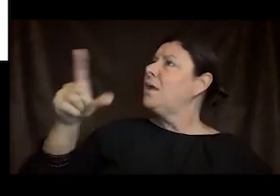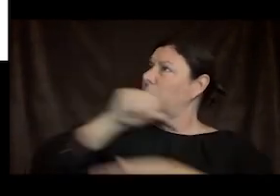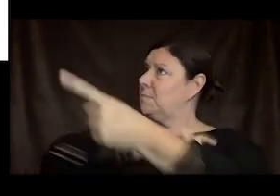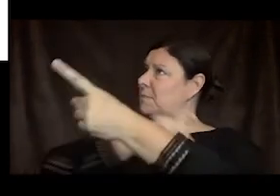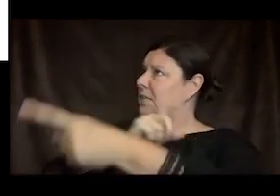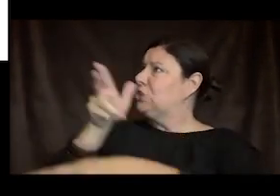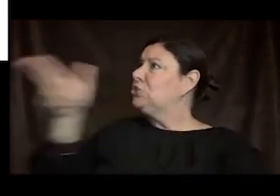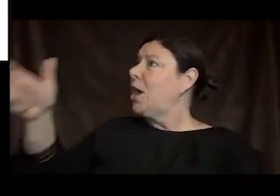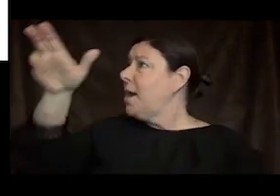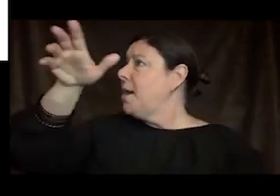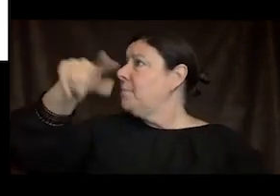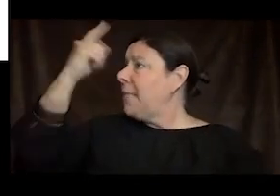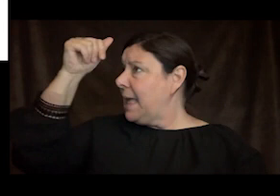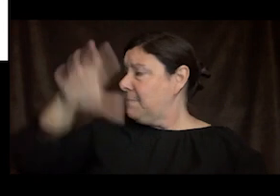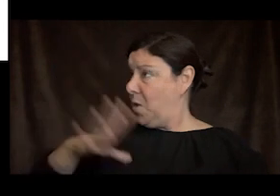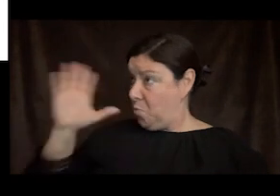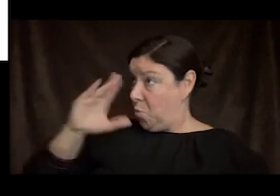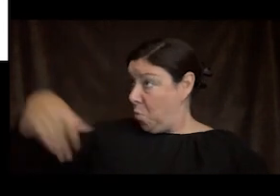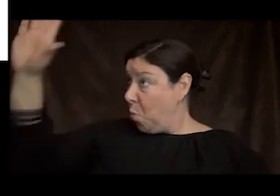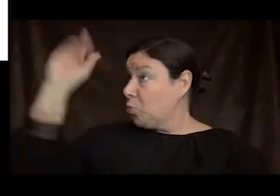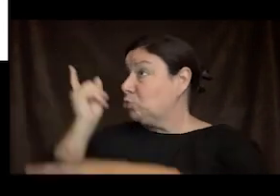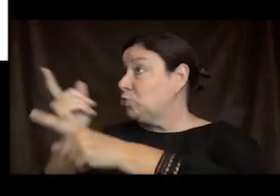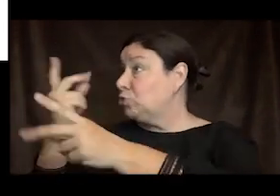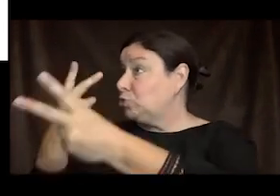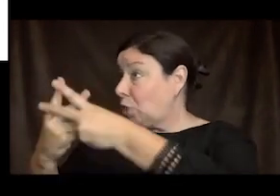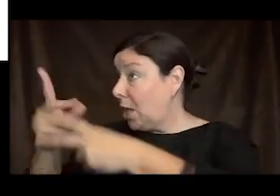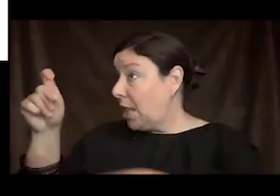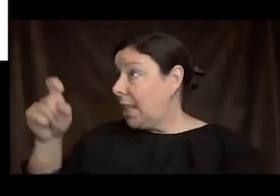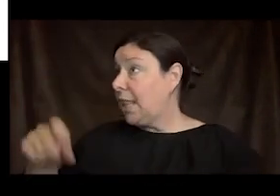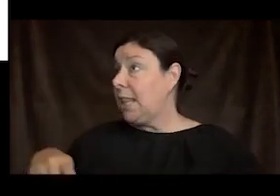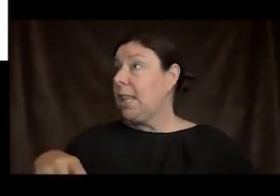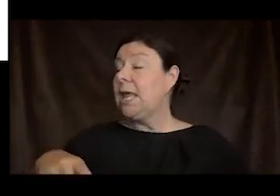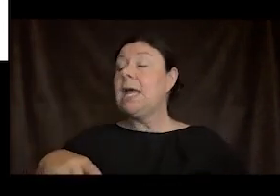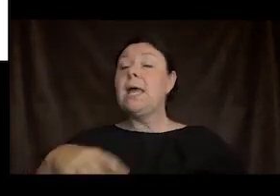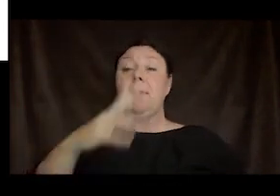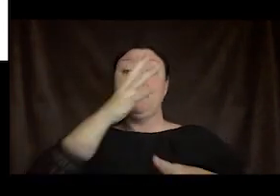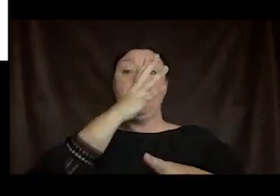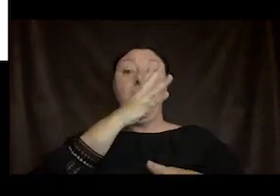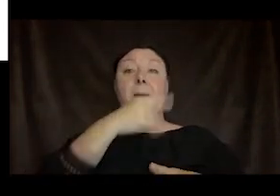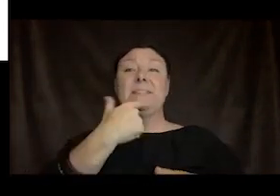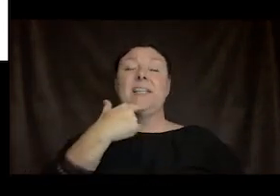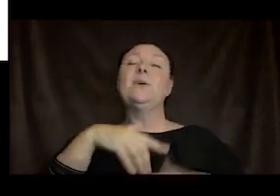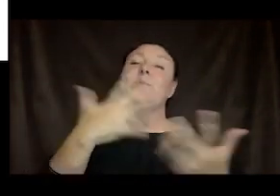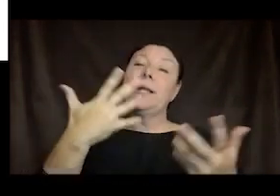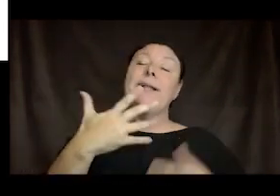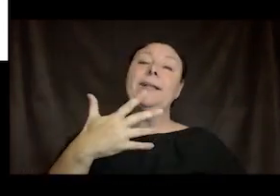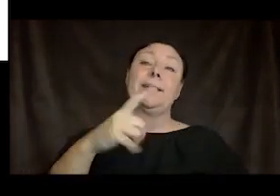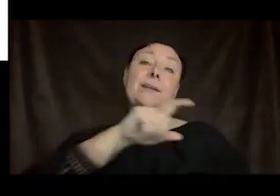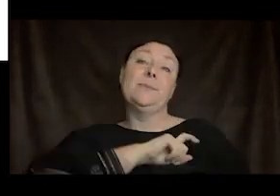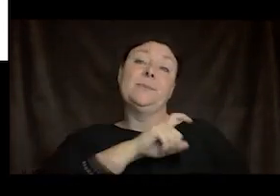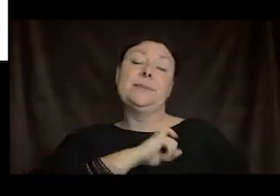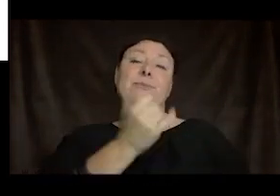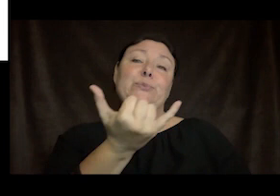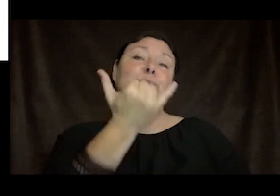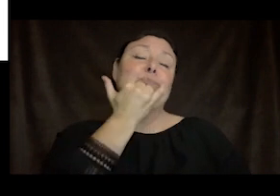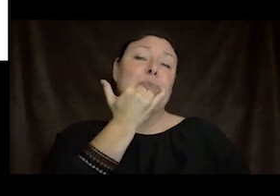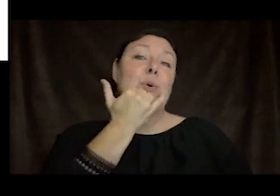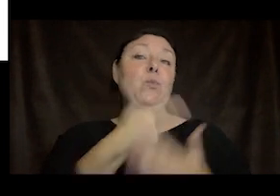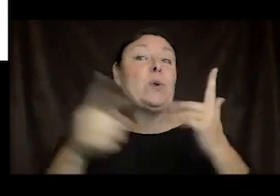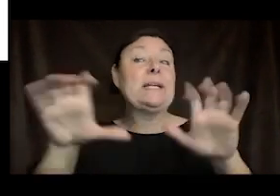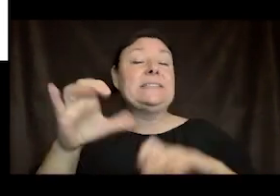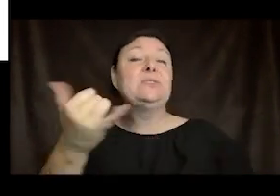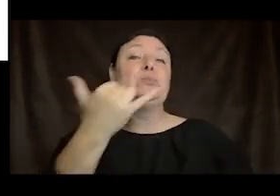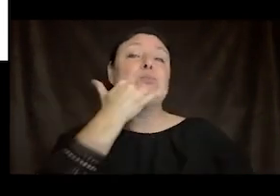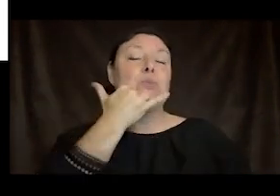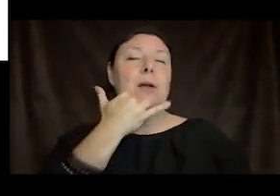to jail? And the mom's response is, well, what he did was wrong. And so when we look at the depiction of the